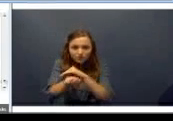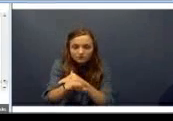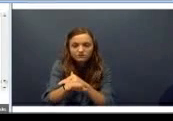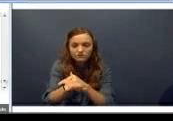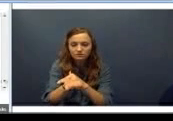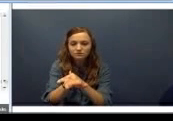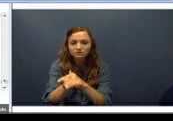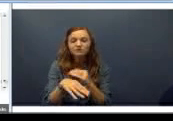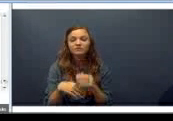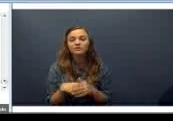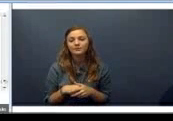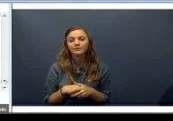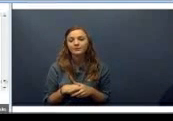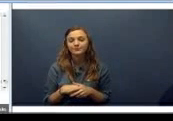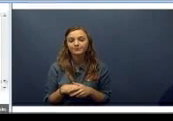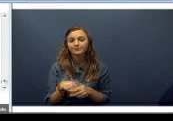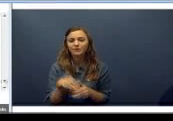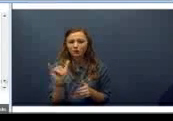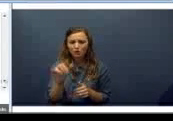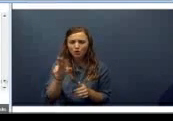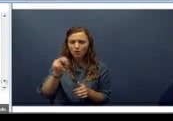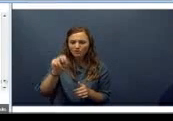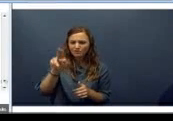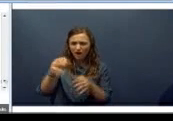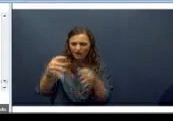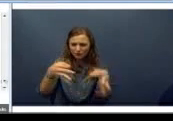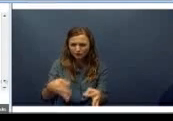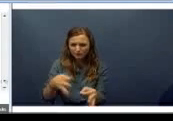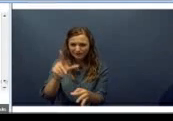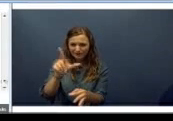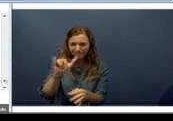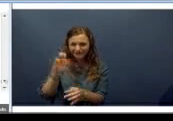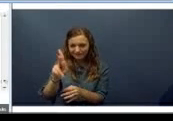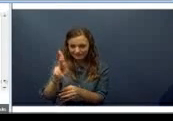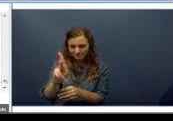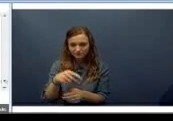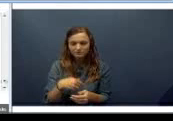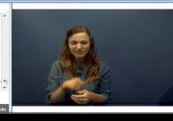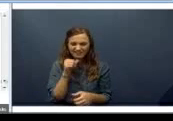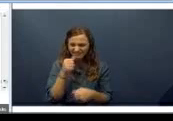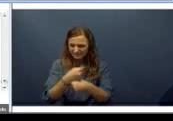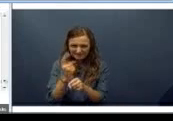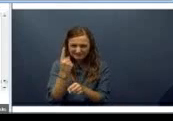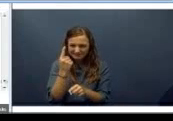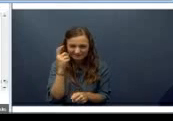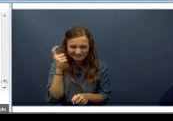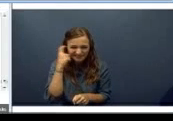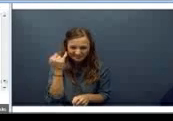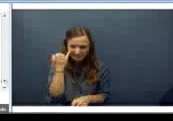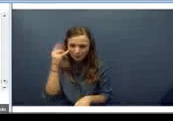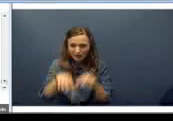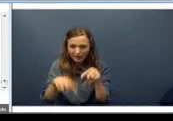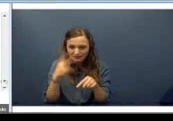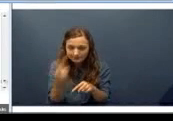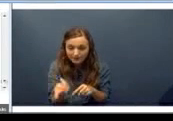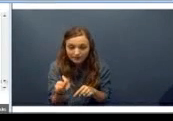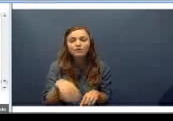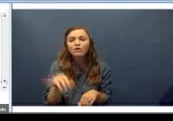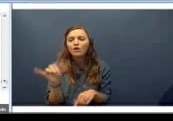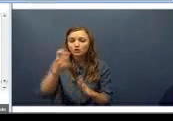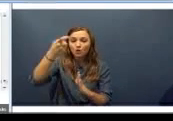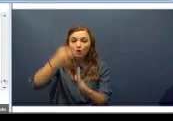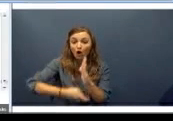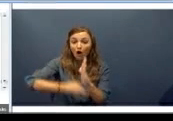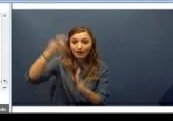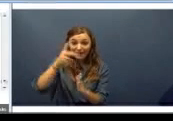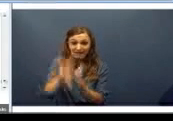or interact with. And then non-descriptive links, which don't make sense out of context, and